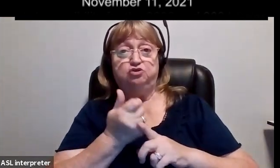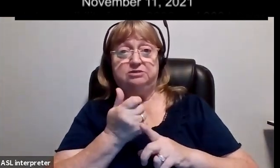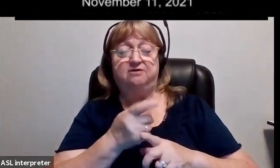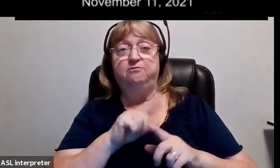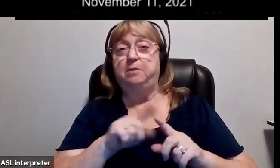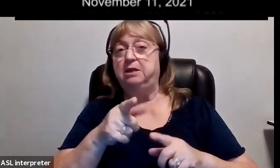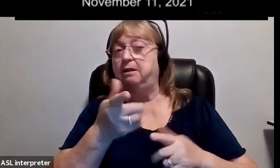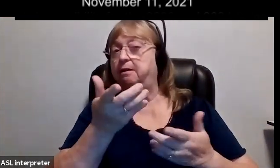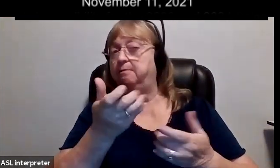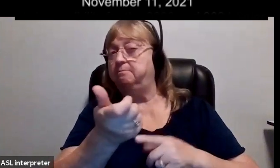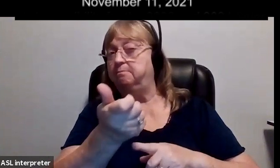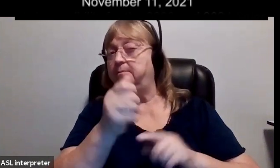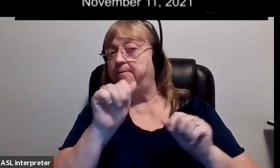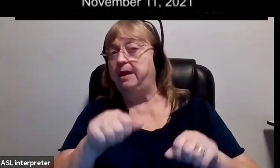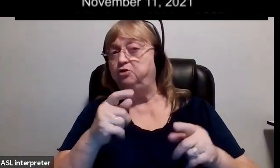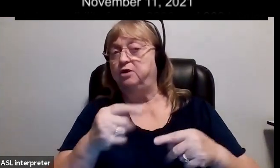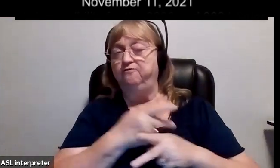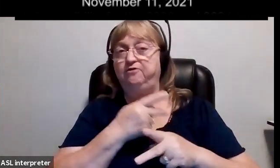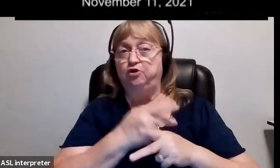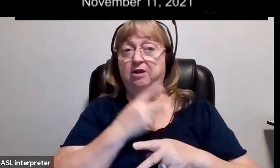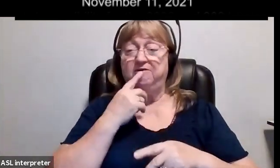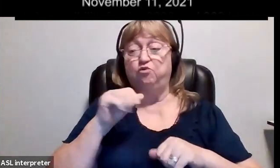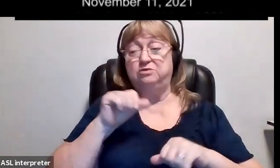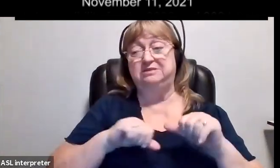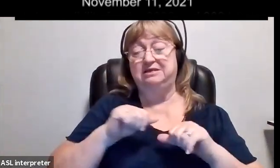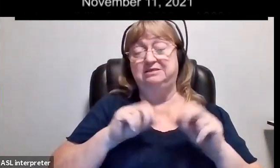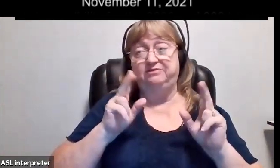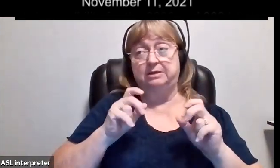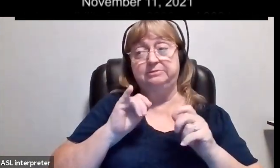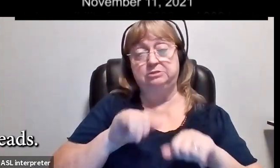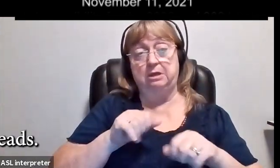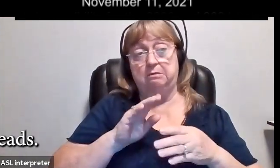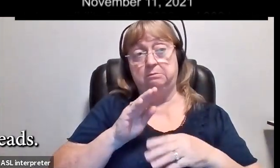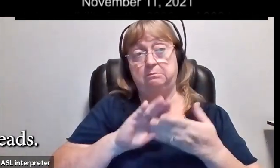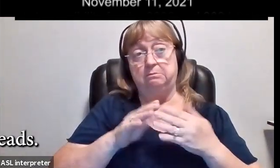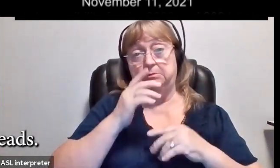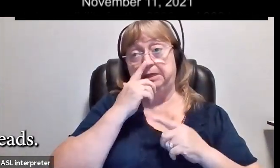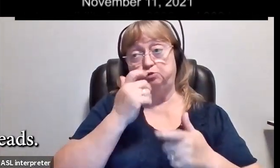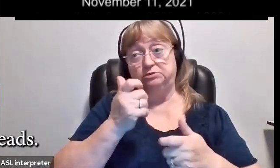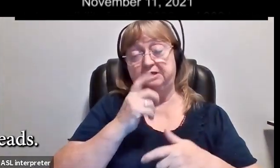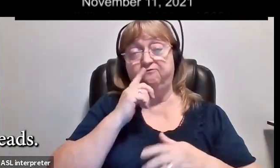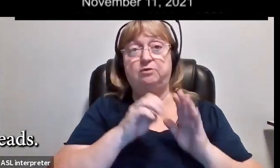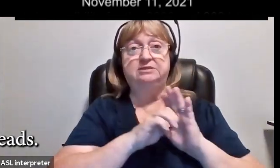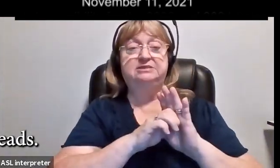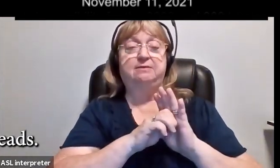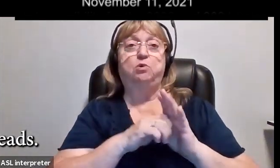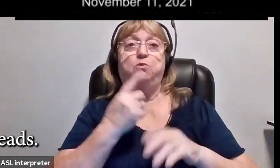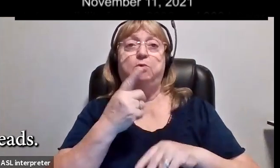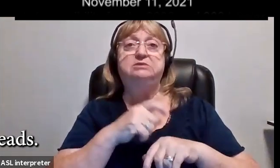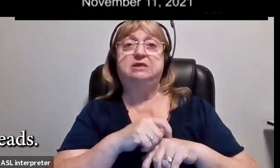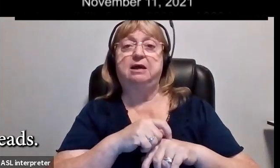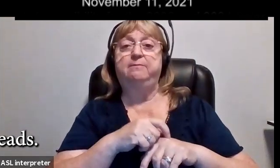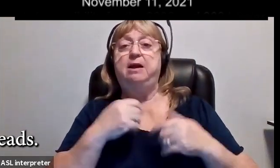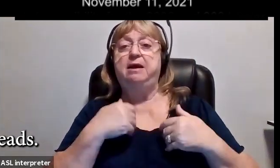out. And for scientific topics, this can be interesting. For example, I once had